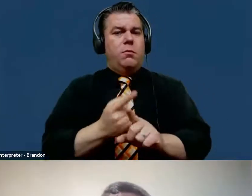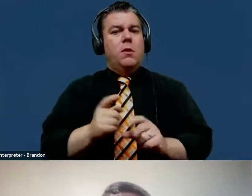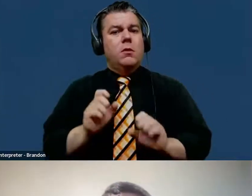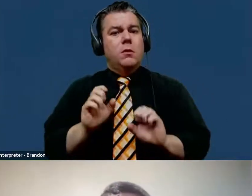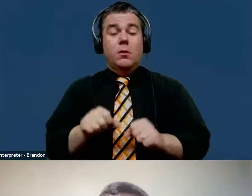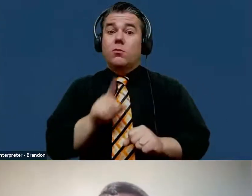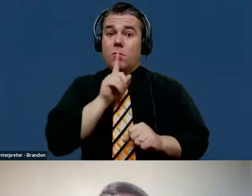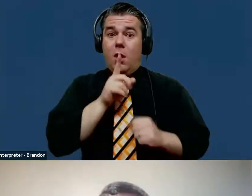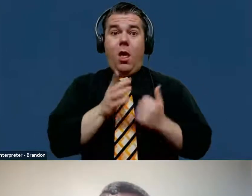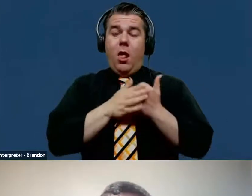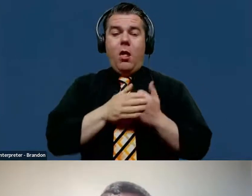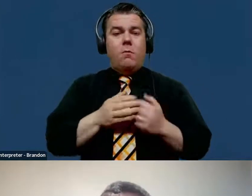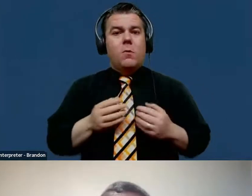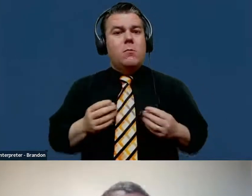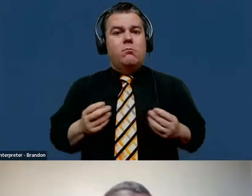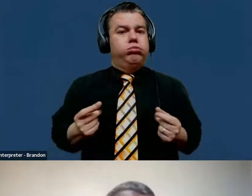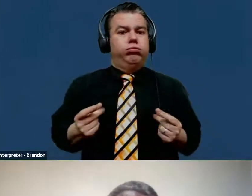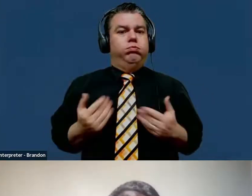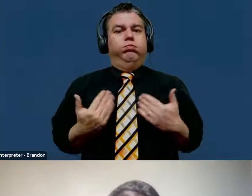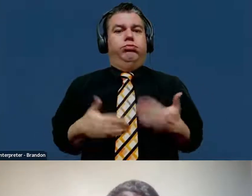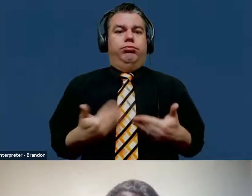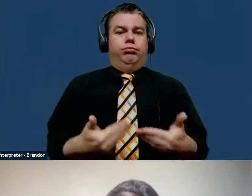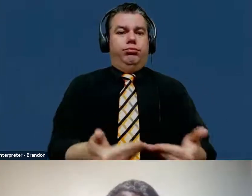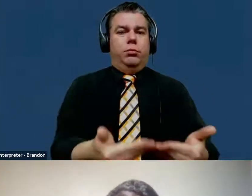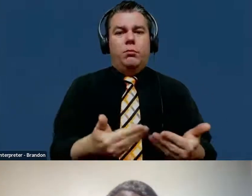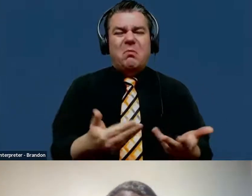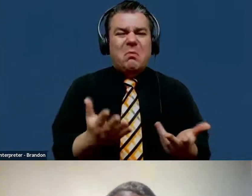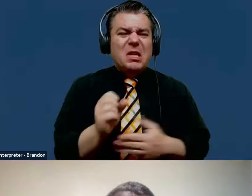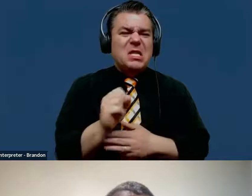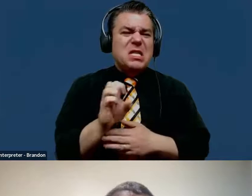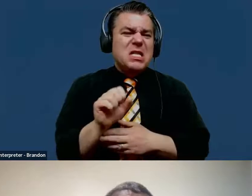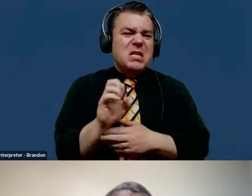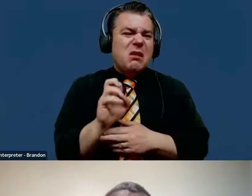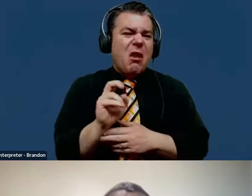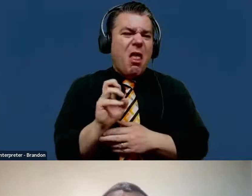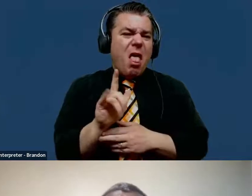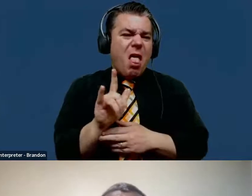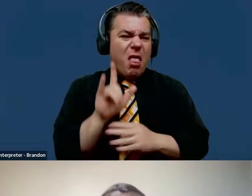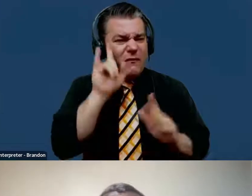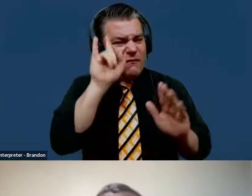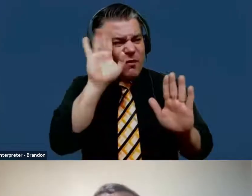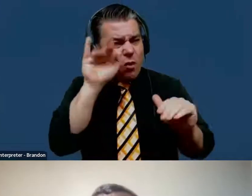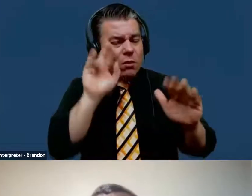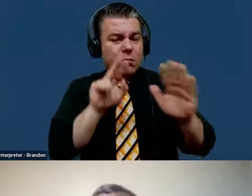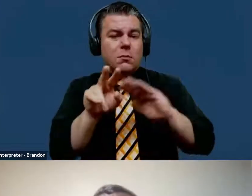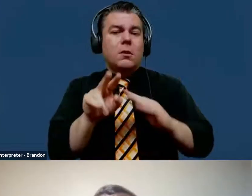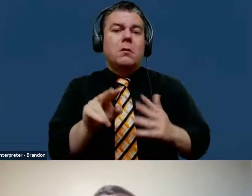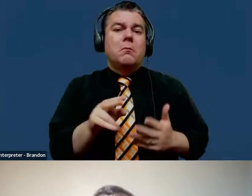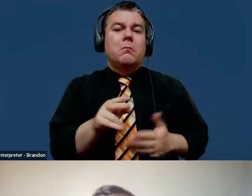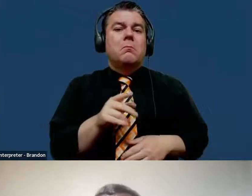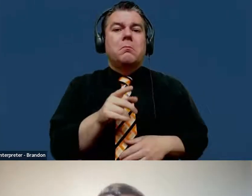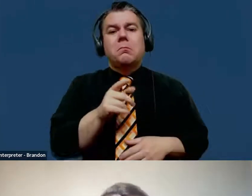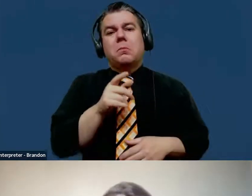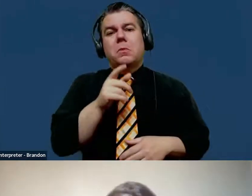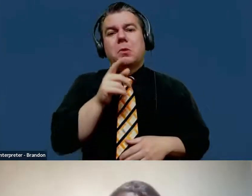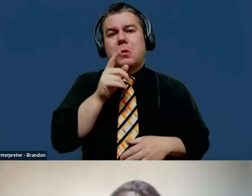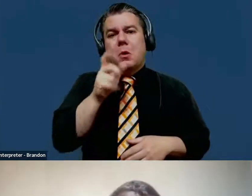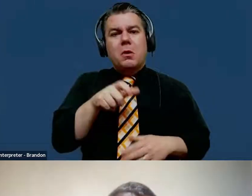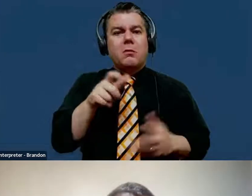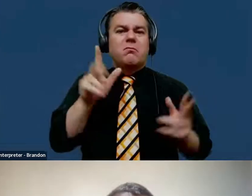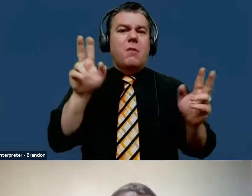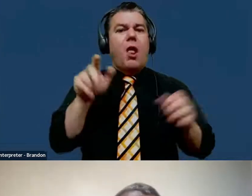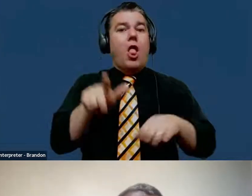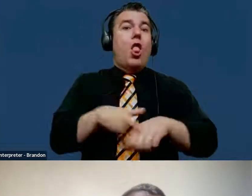track some of the issues that are raised like seasonal forecasts, because seasonal forecasts do not need too much long time